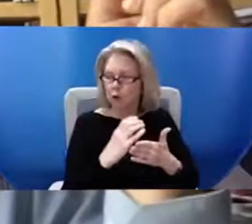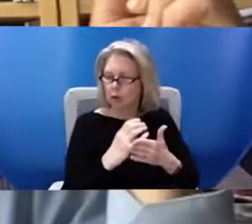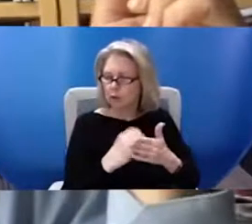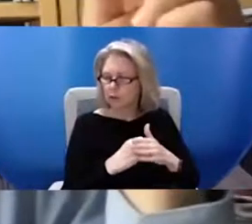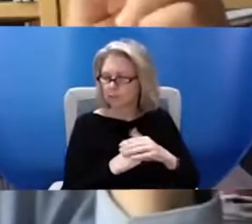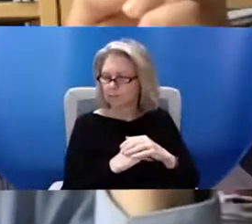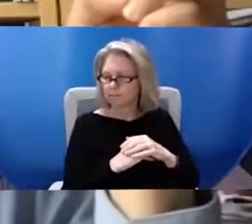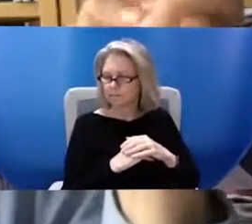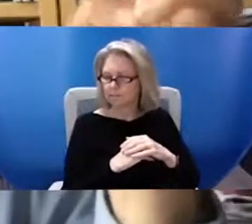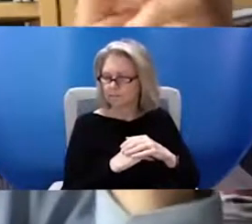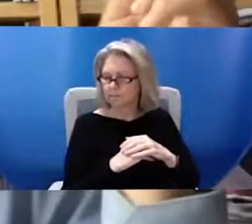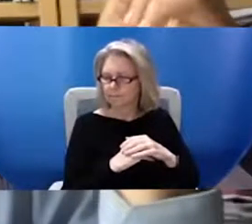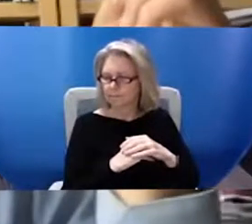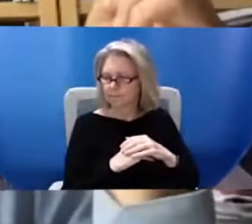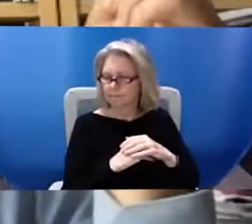course. So,